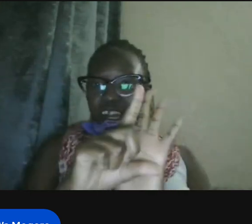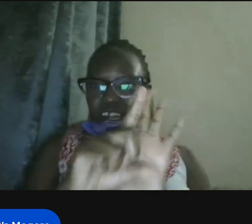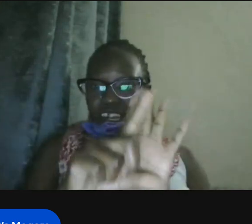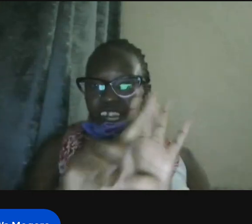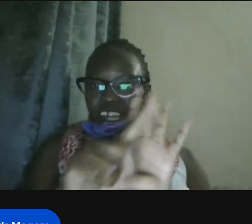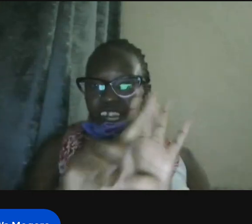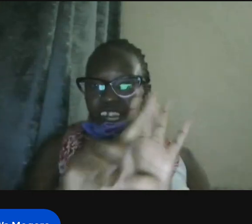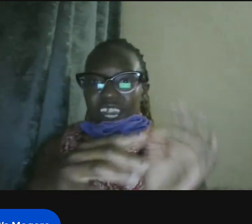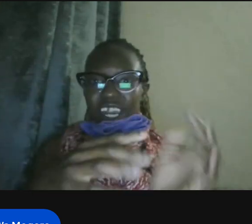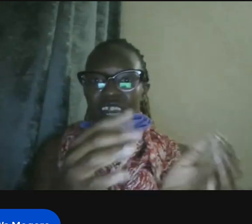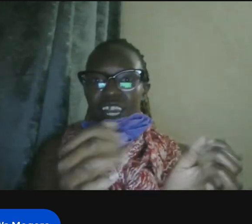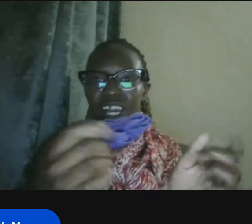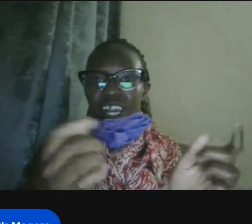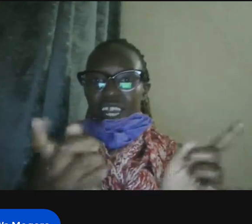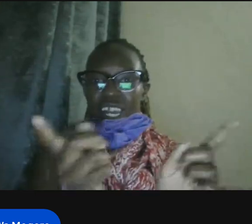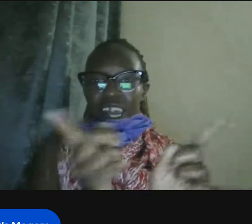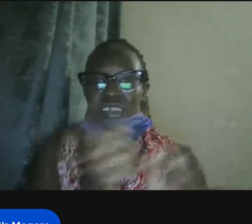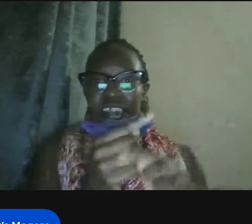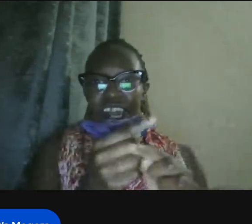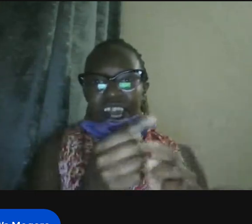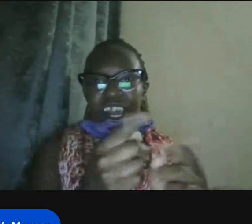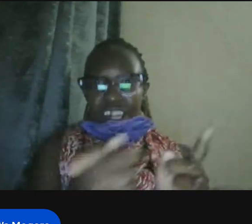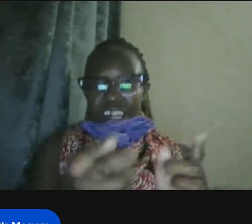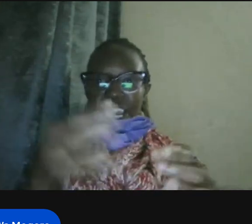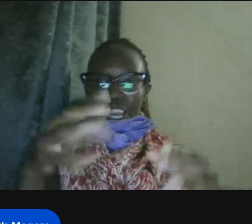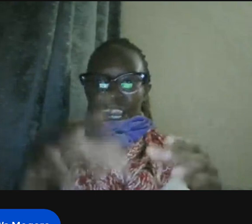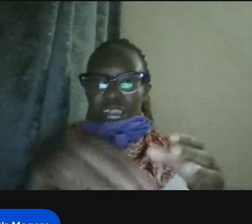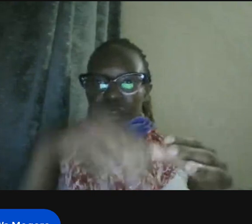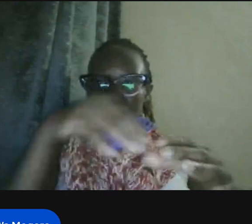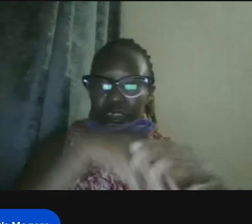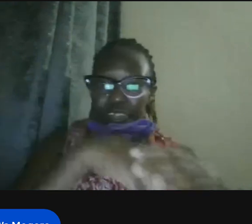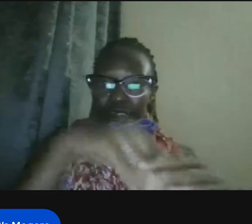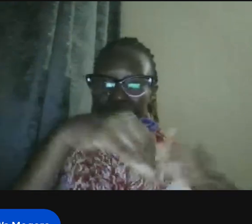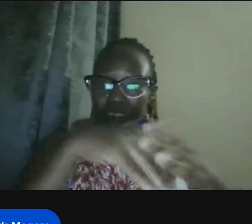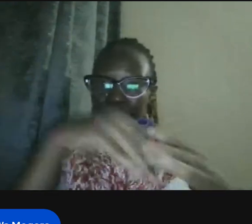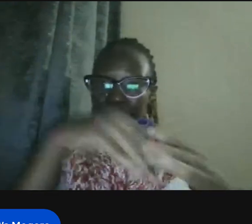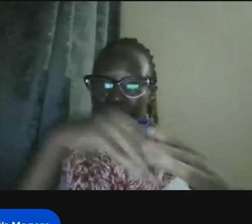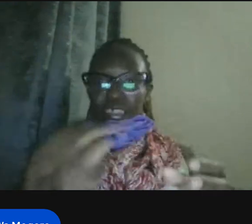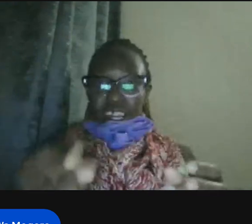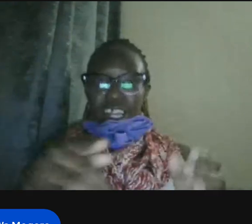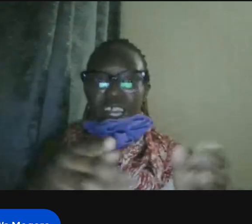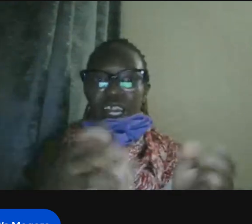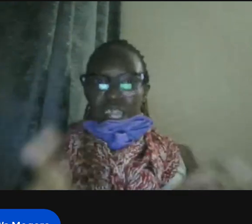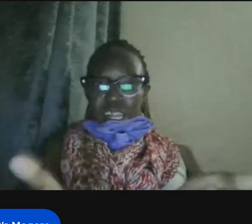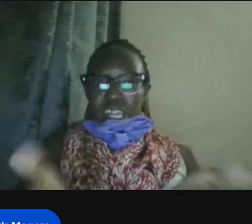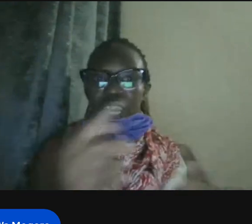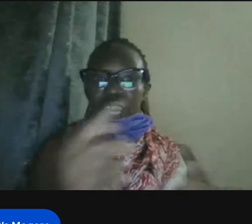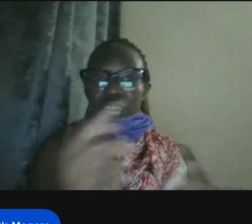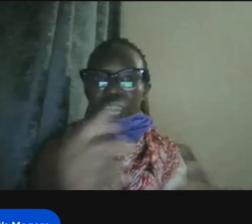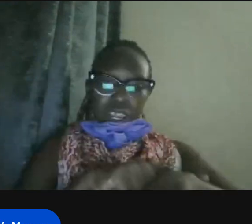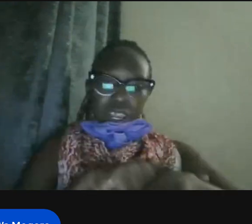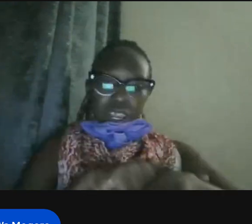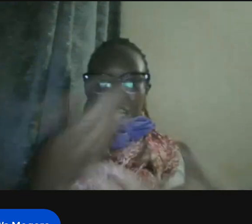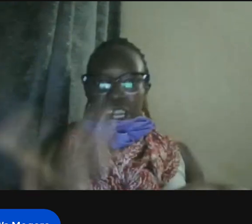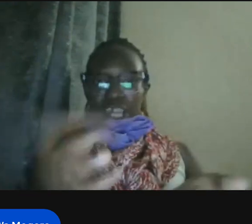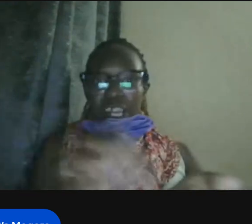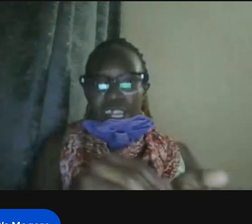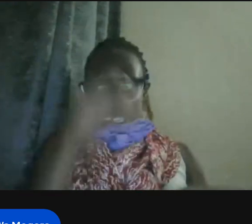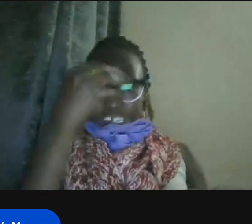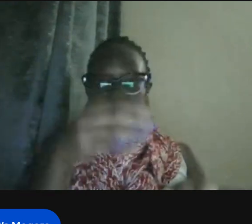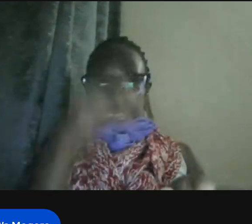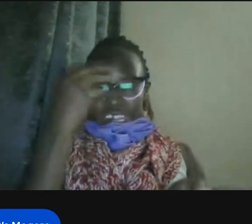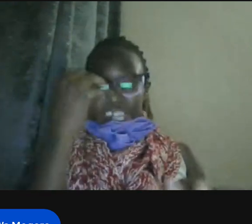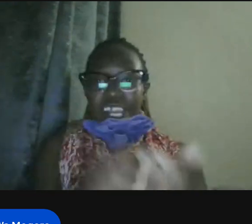have experienced some challenges with the first link, but you can still access